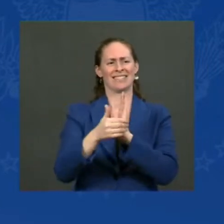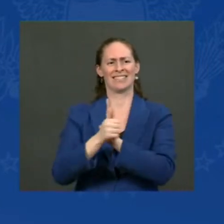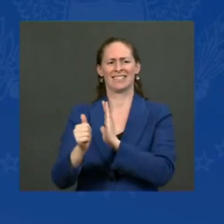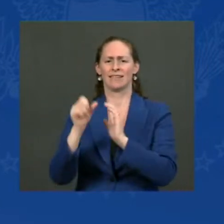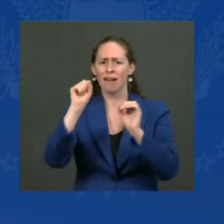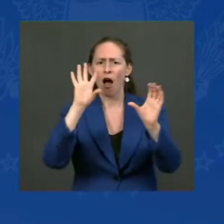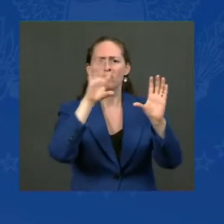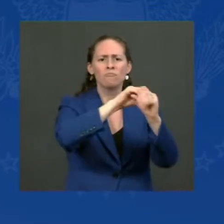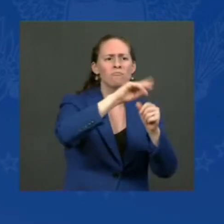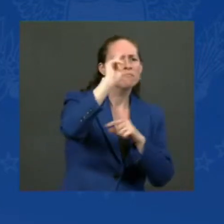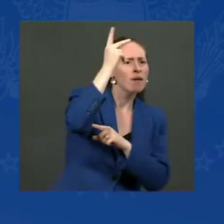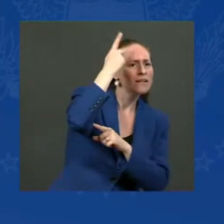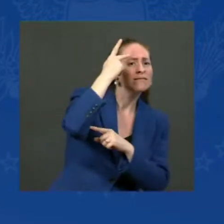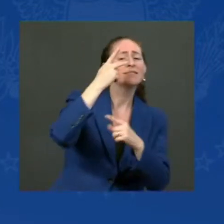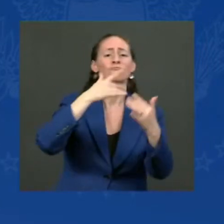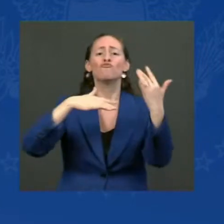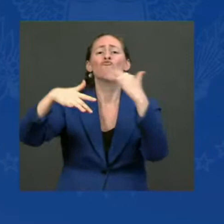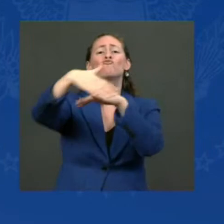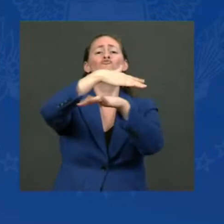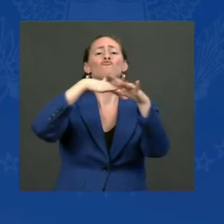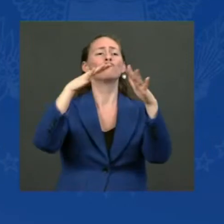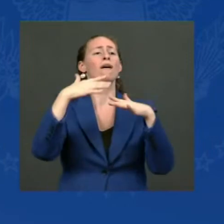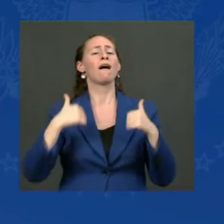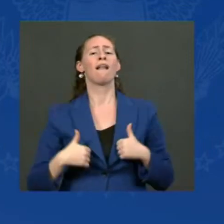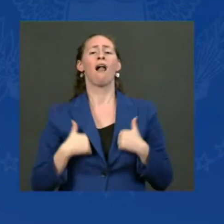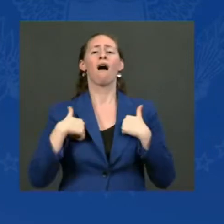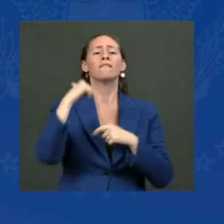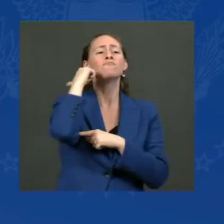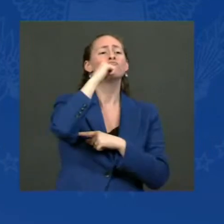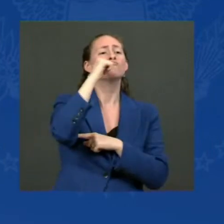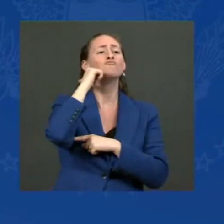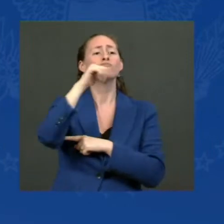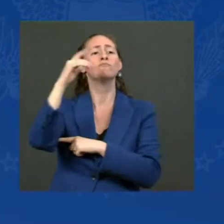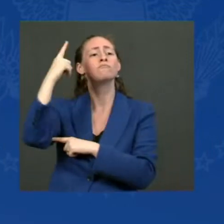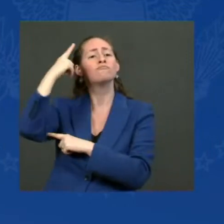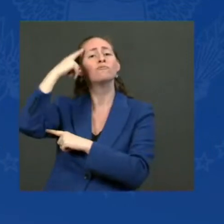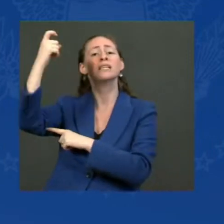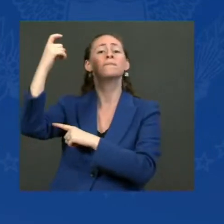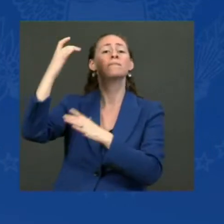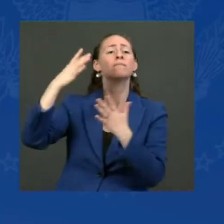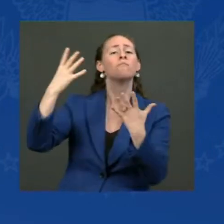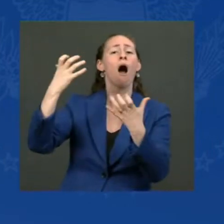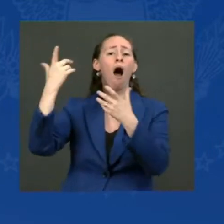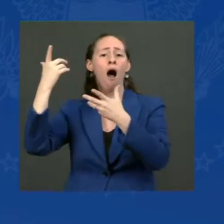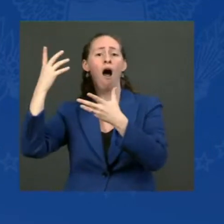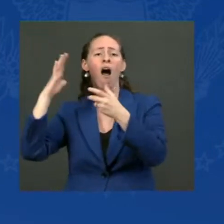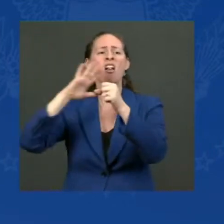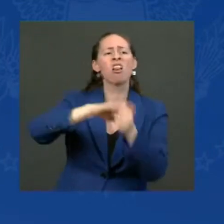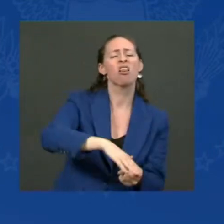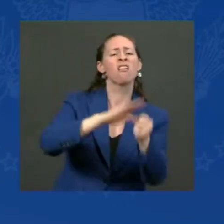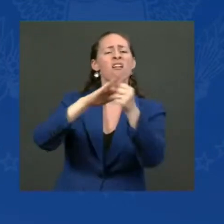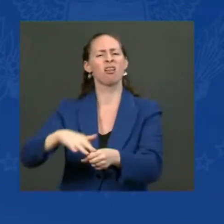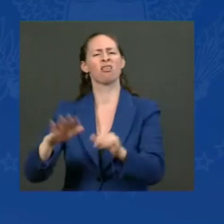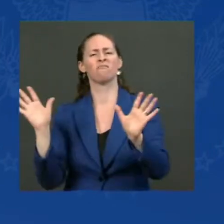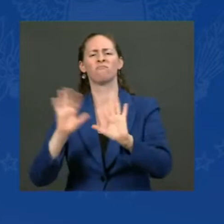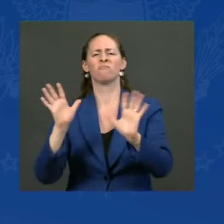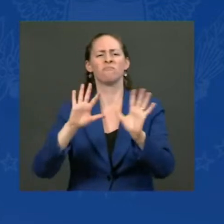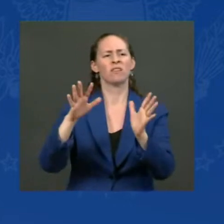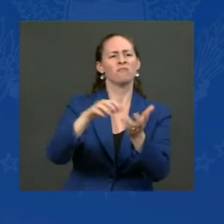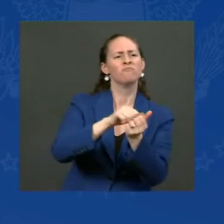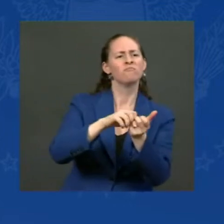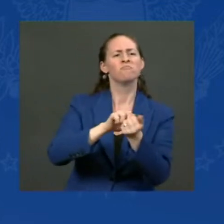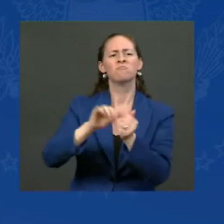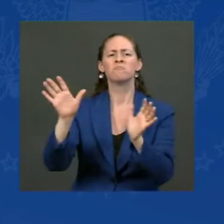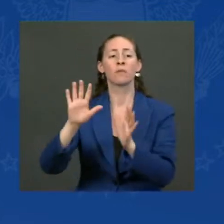socially, and pursue their dreams free of violence and intimidation. From Central America to the Middle East to Africa